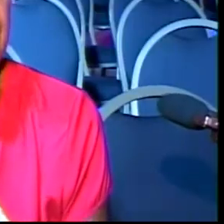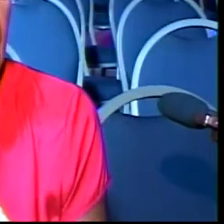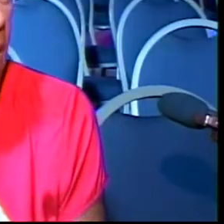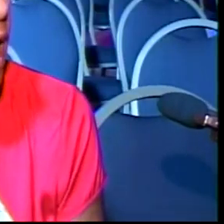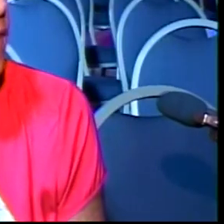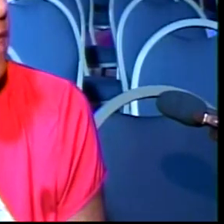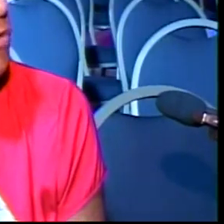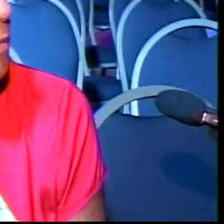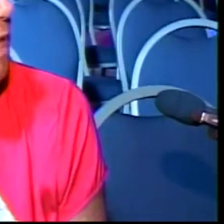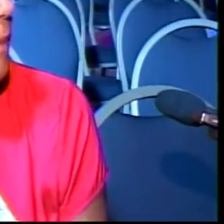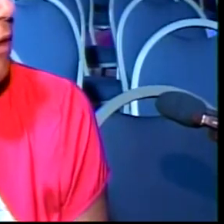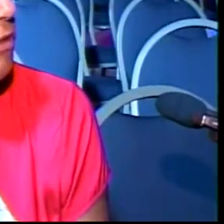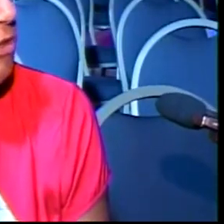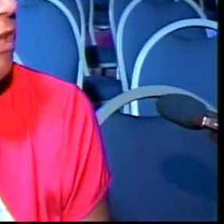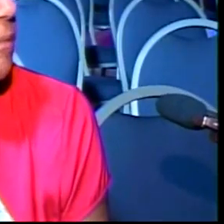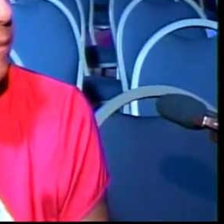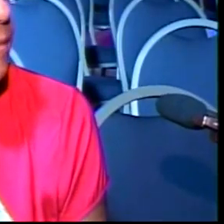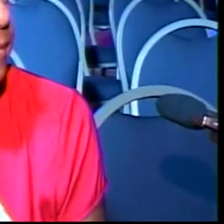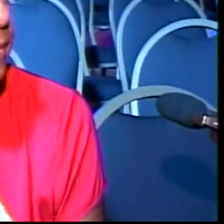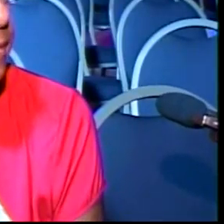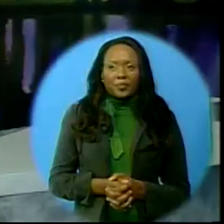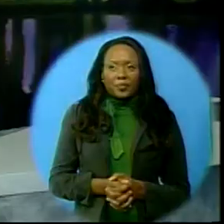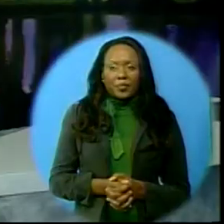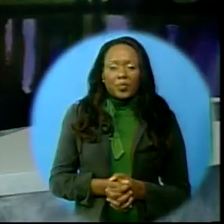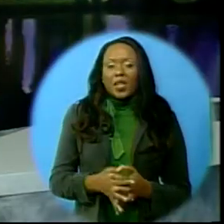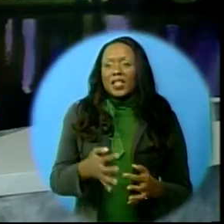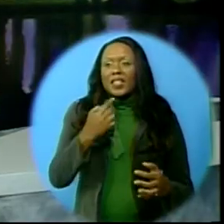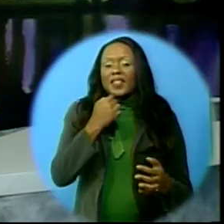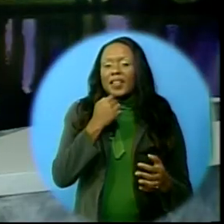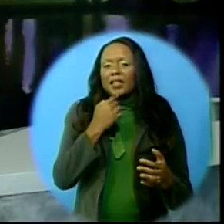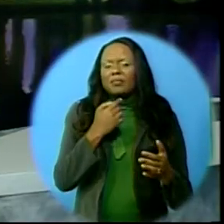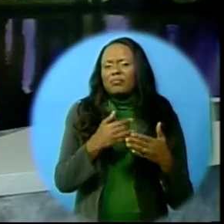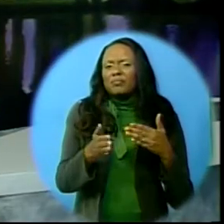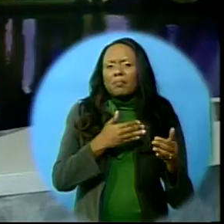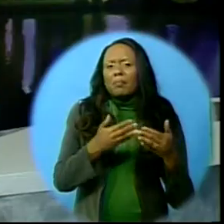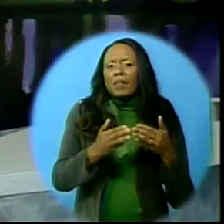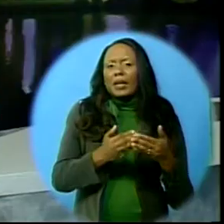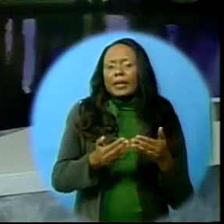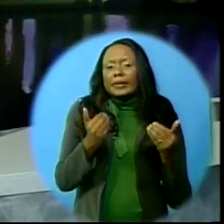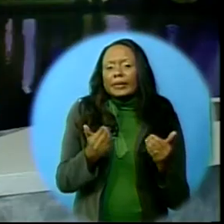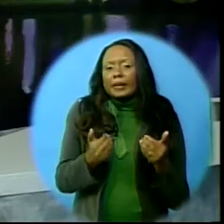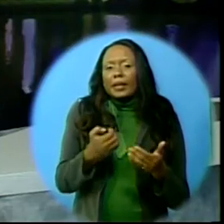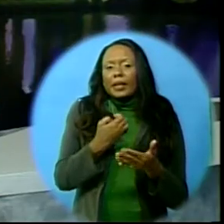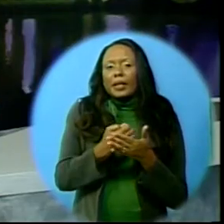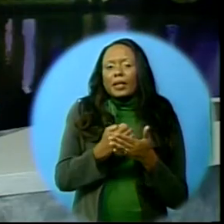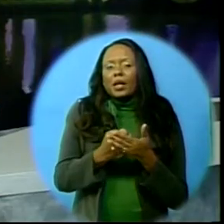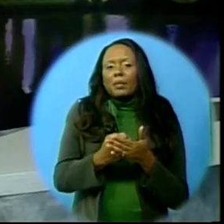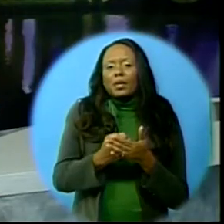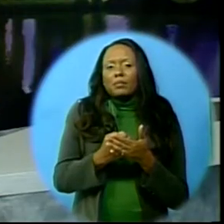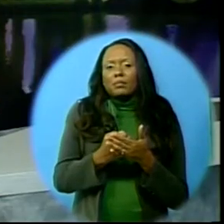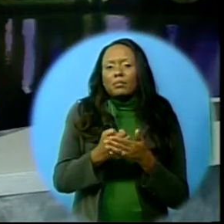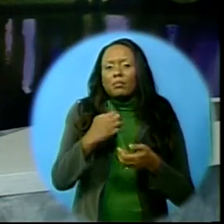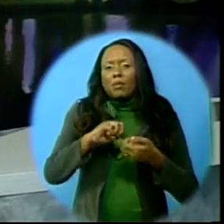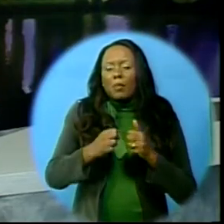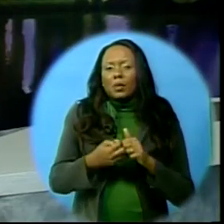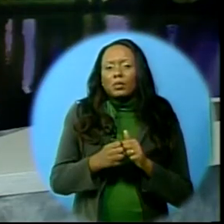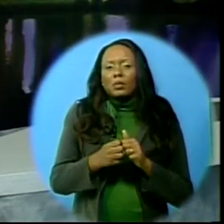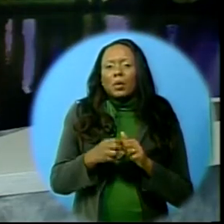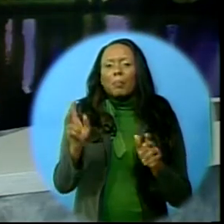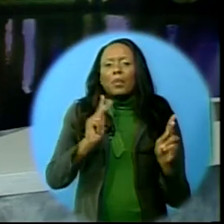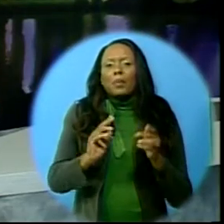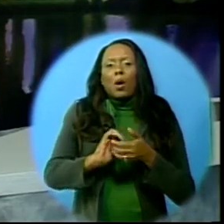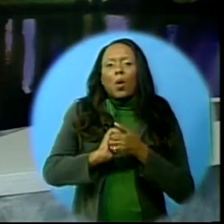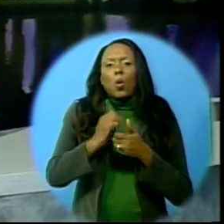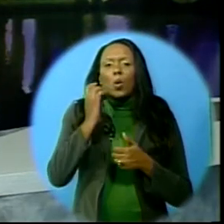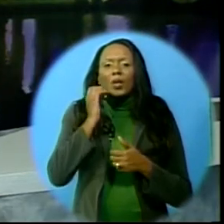head, but there are these rooms coming on stream. Ms. Springer says despite the current economic climate, hoteliers are doing their